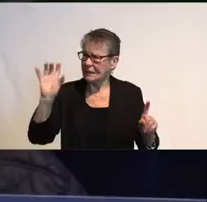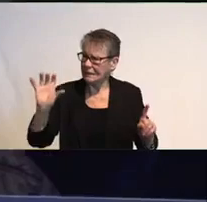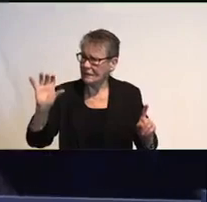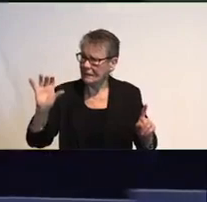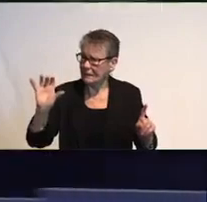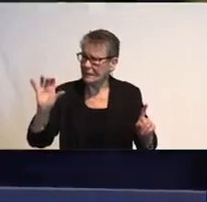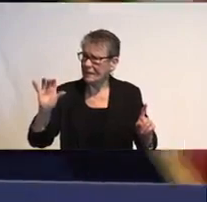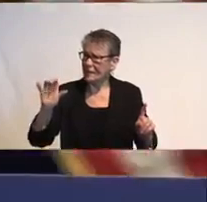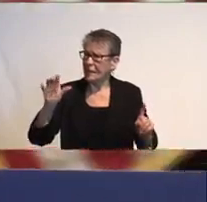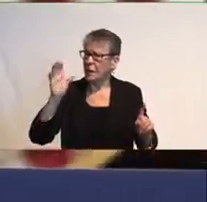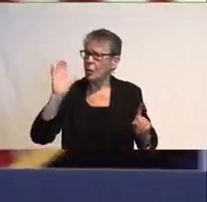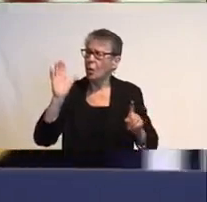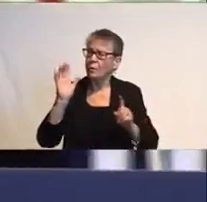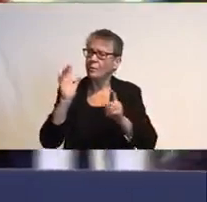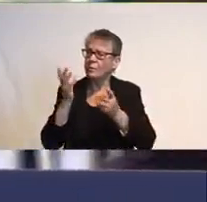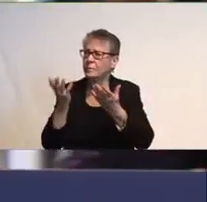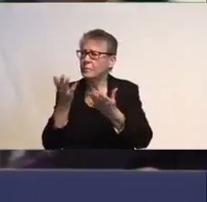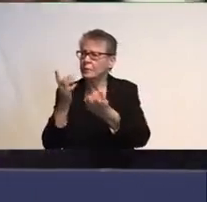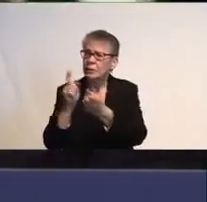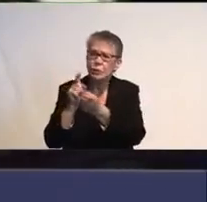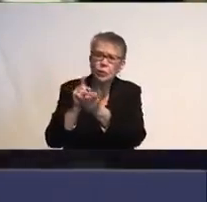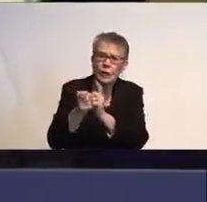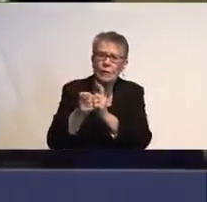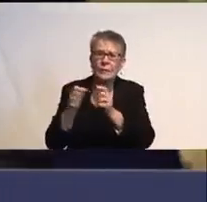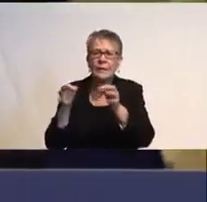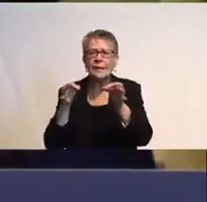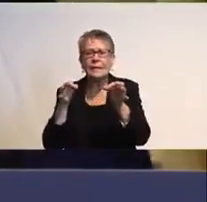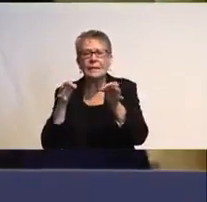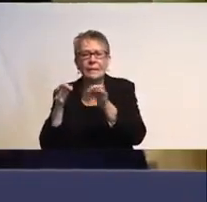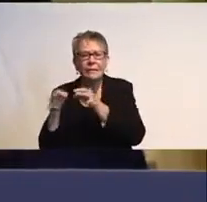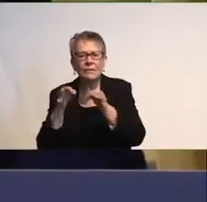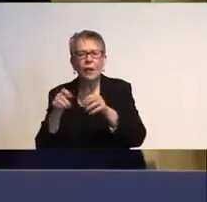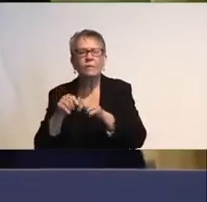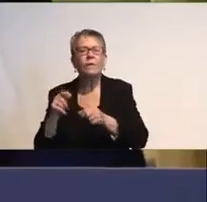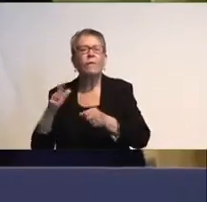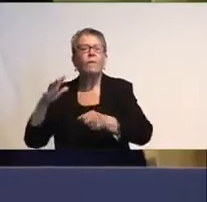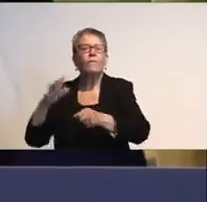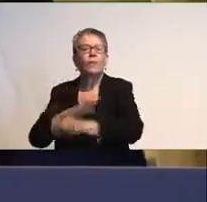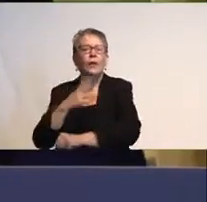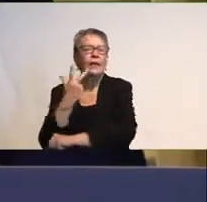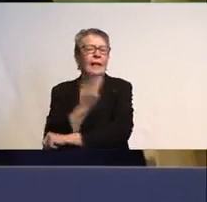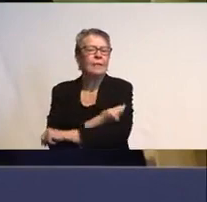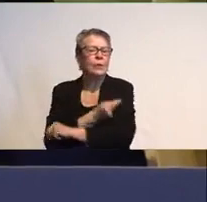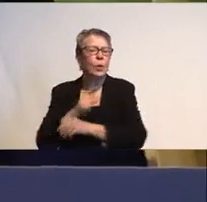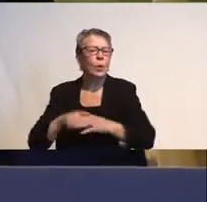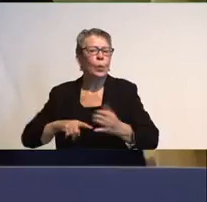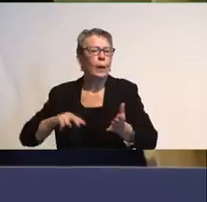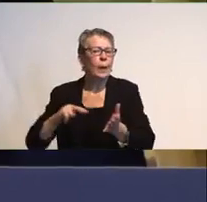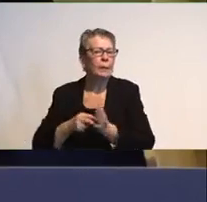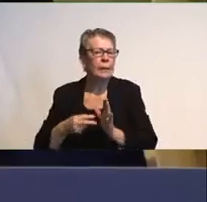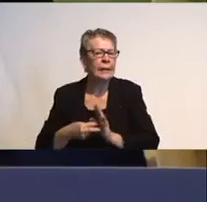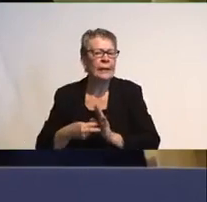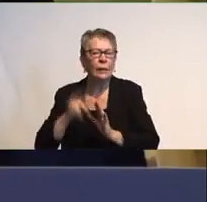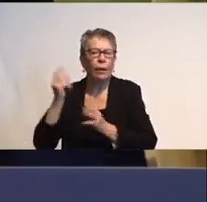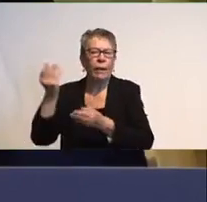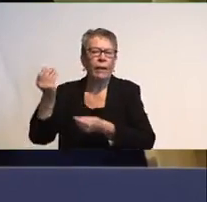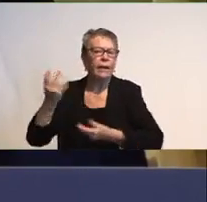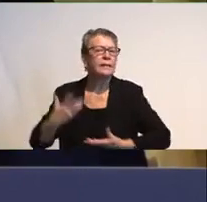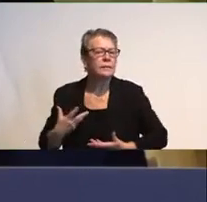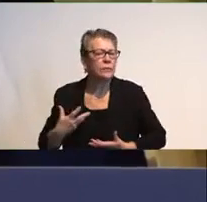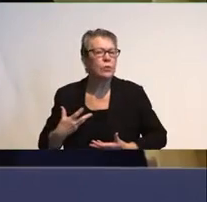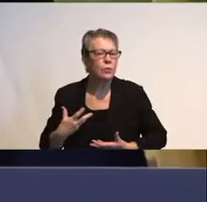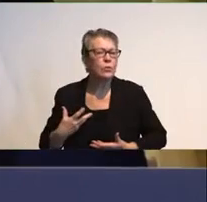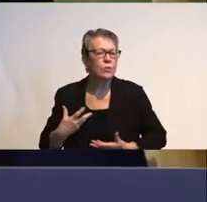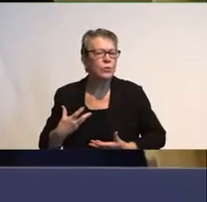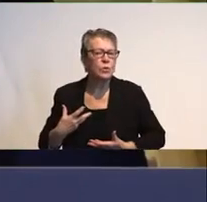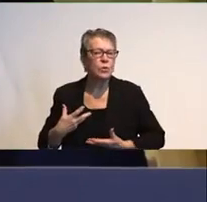to bet a buck, that will happen, and I'll bet you sooner than later. No comments on the specific of the bill, but I've been in a number of very